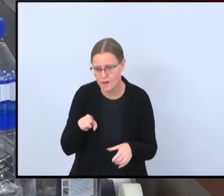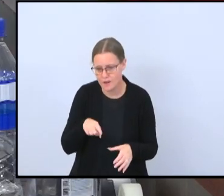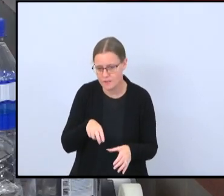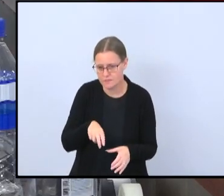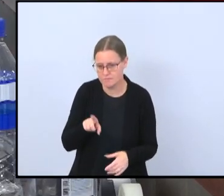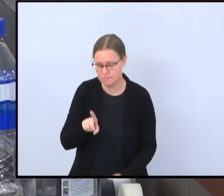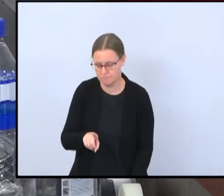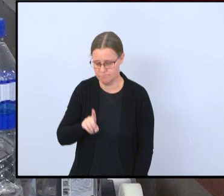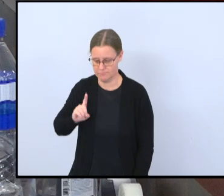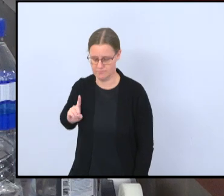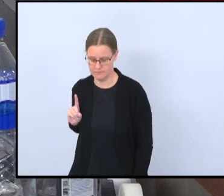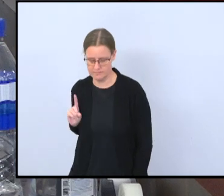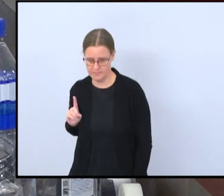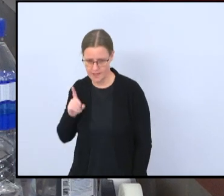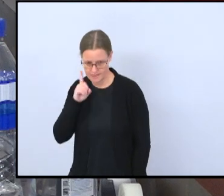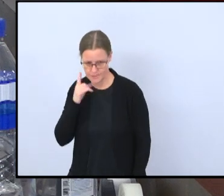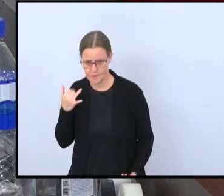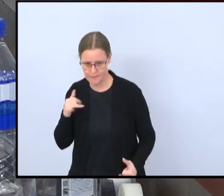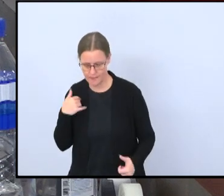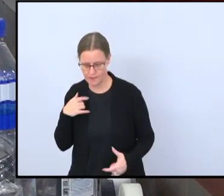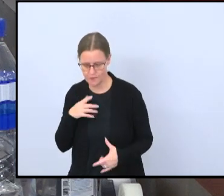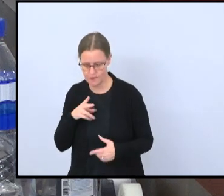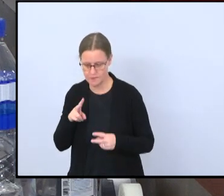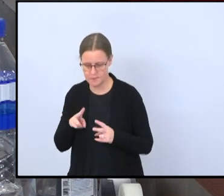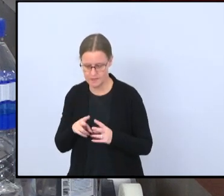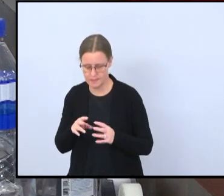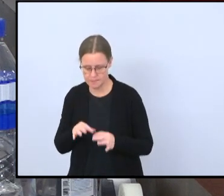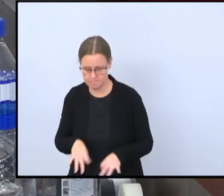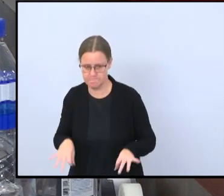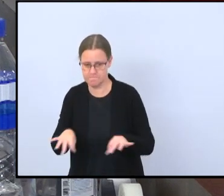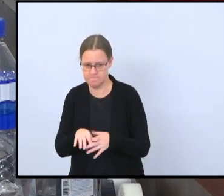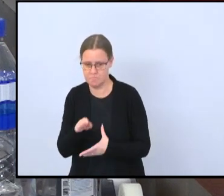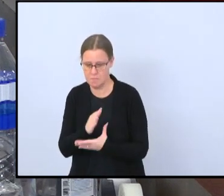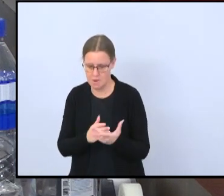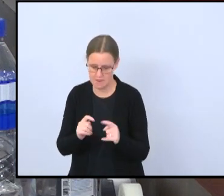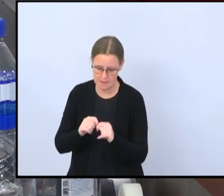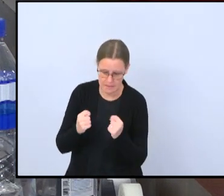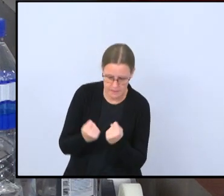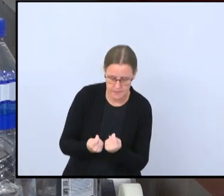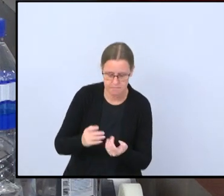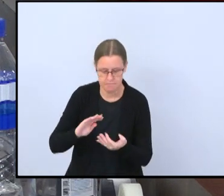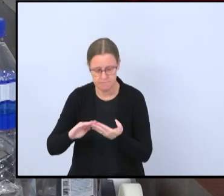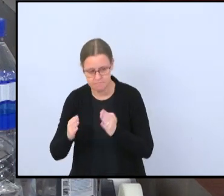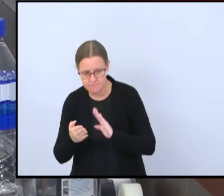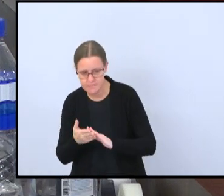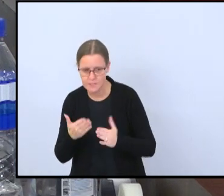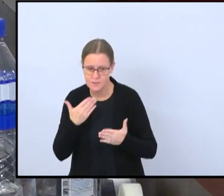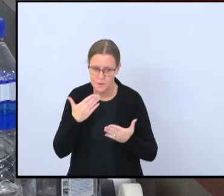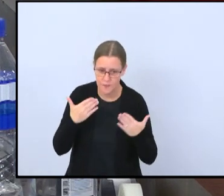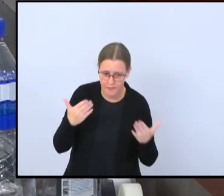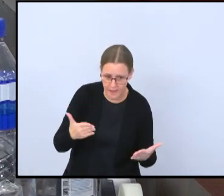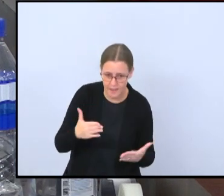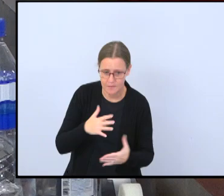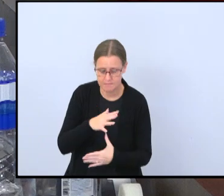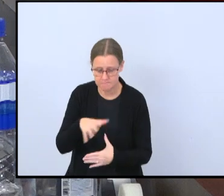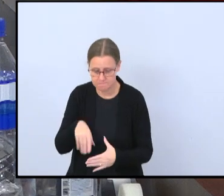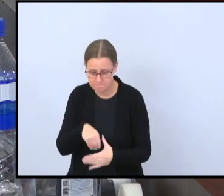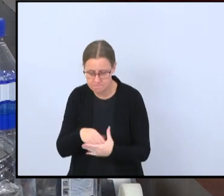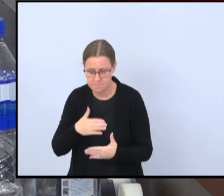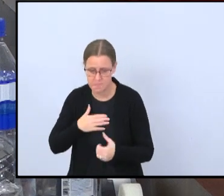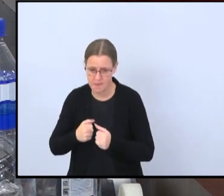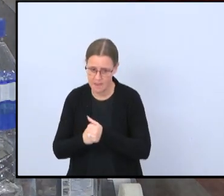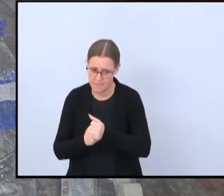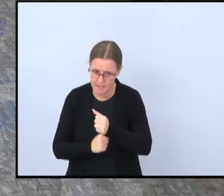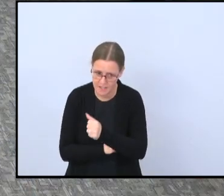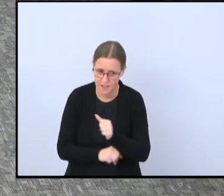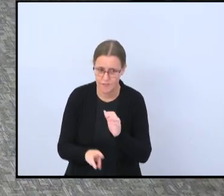I do believe that you're still going to be a valued part of this team, this community, and the work that we get to do. So thank you for being a part of my foundation here in Waco